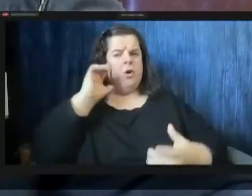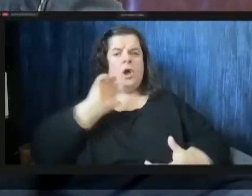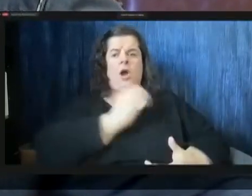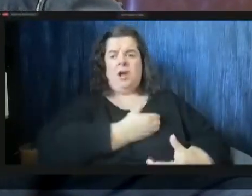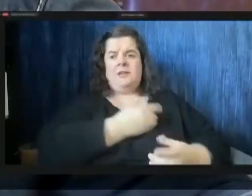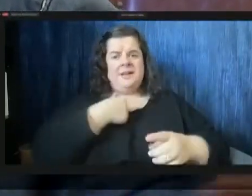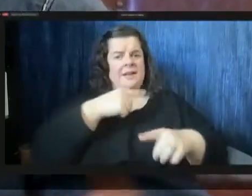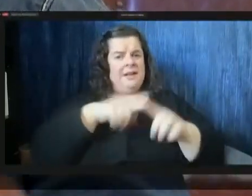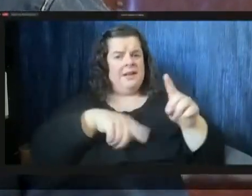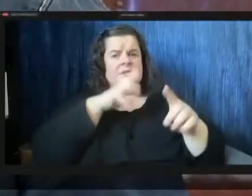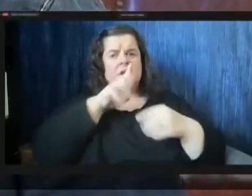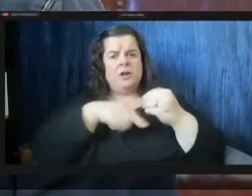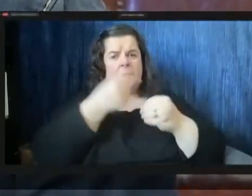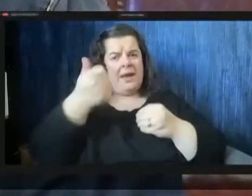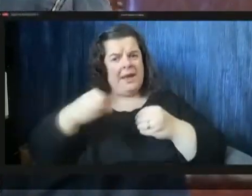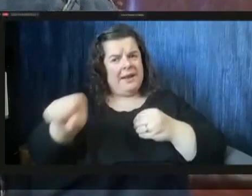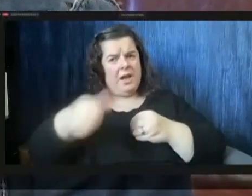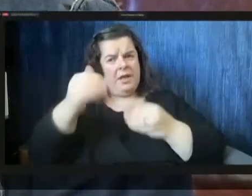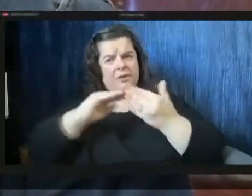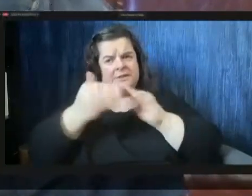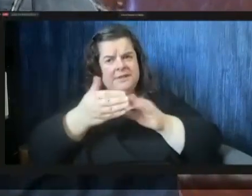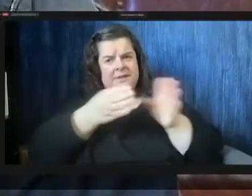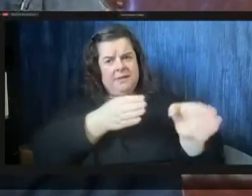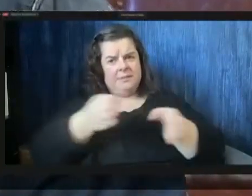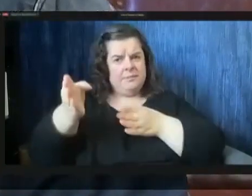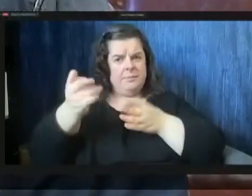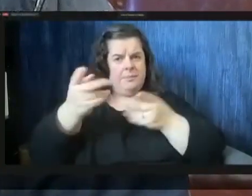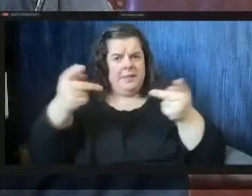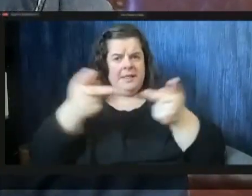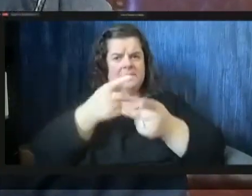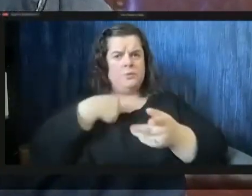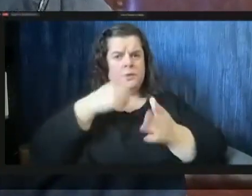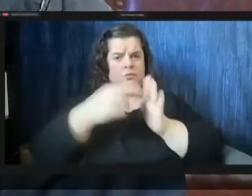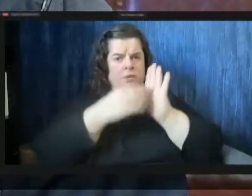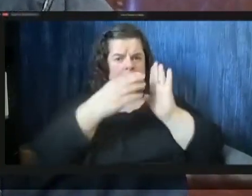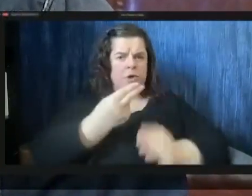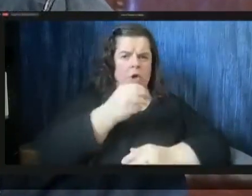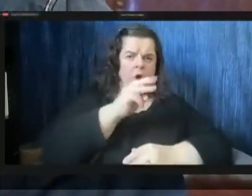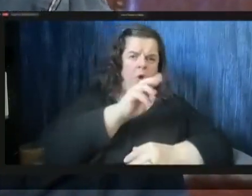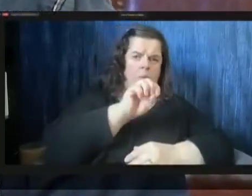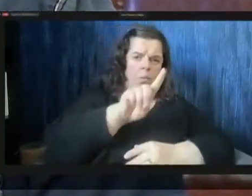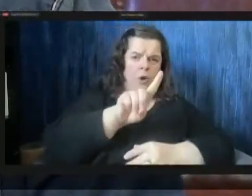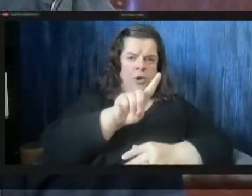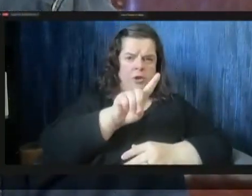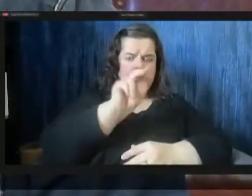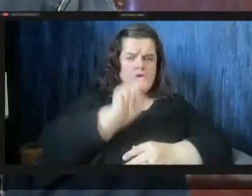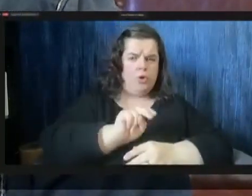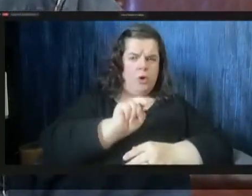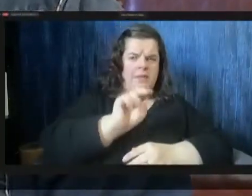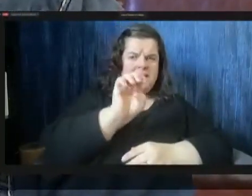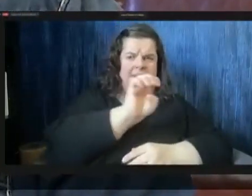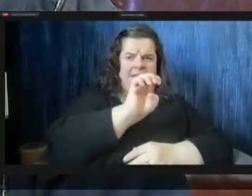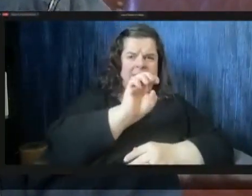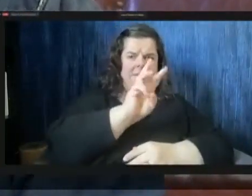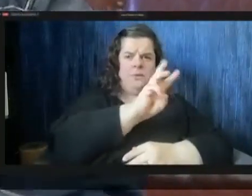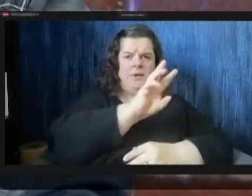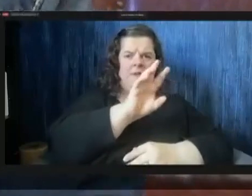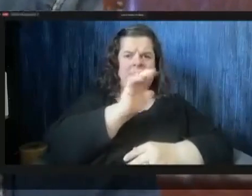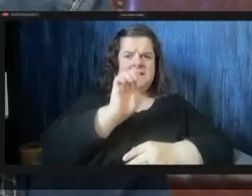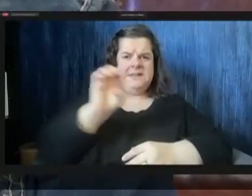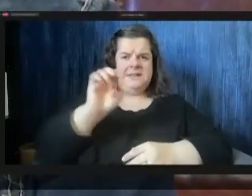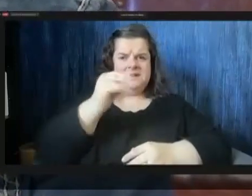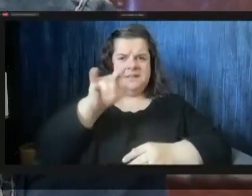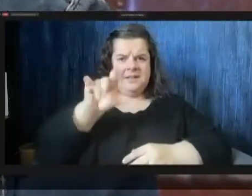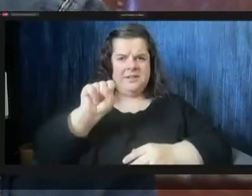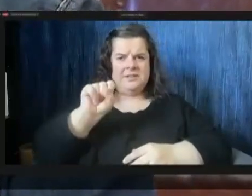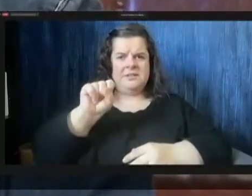about any other city place, but for us, we represent Homewood North, Homewood East, Homewood South. We got Lincoln Lamar, East Hills. I